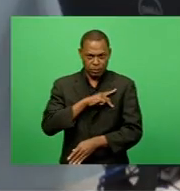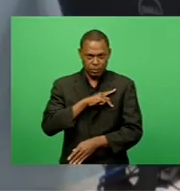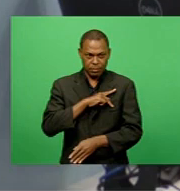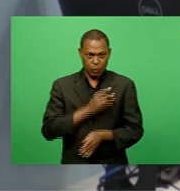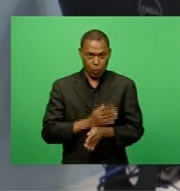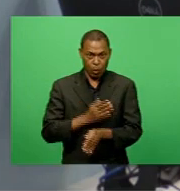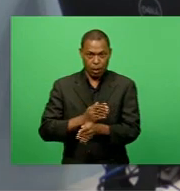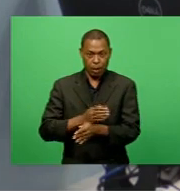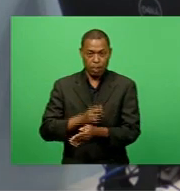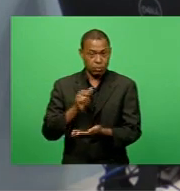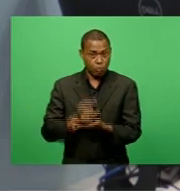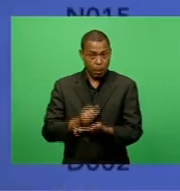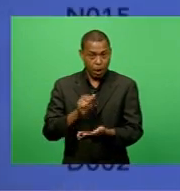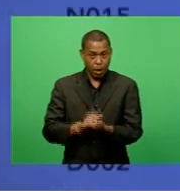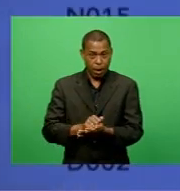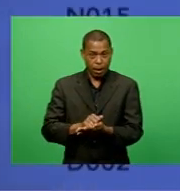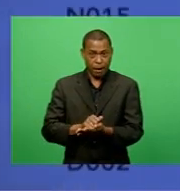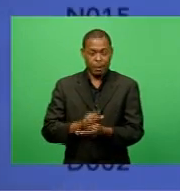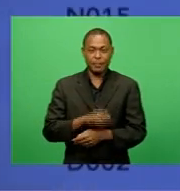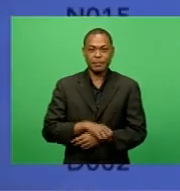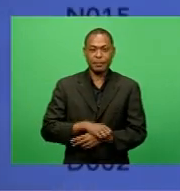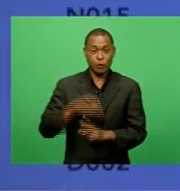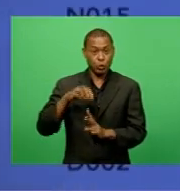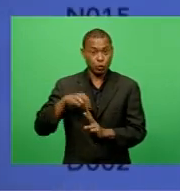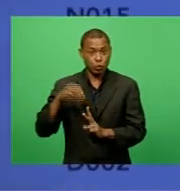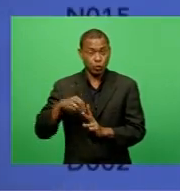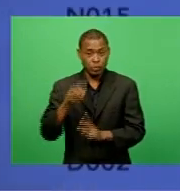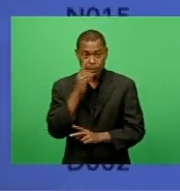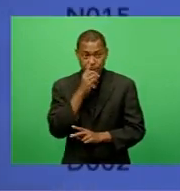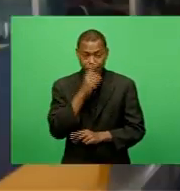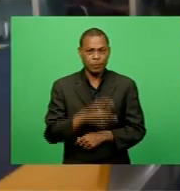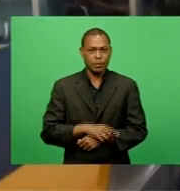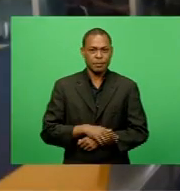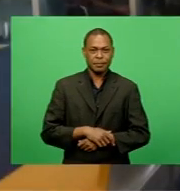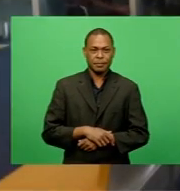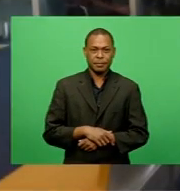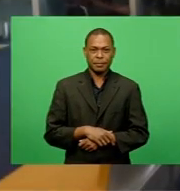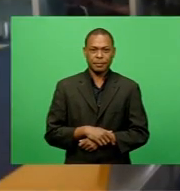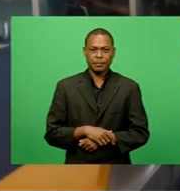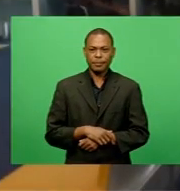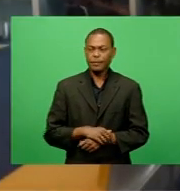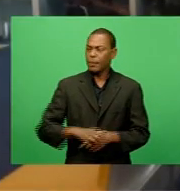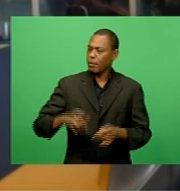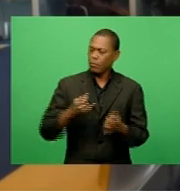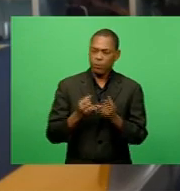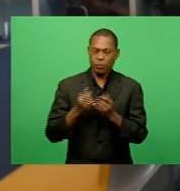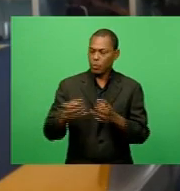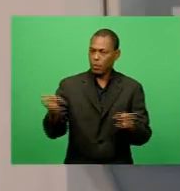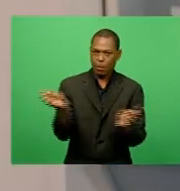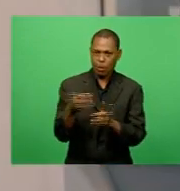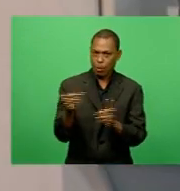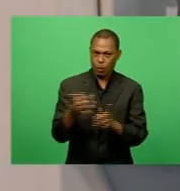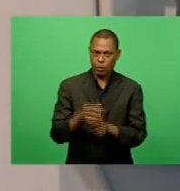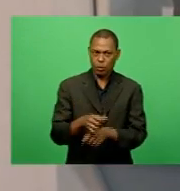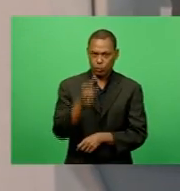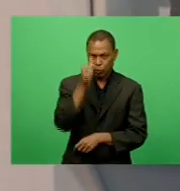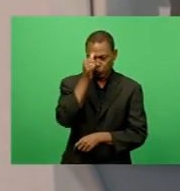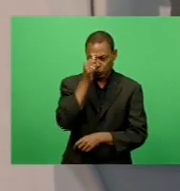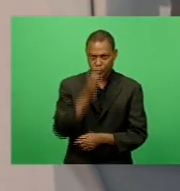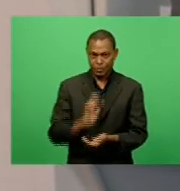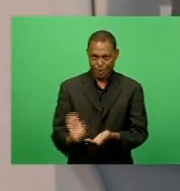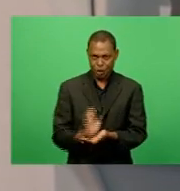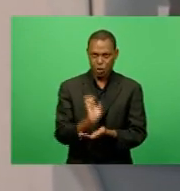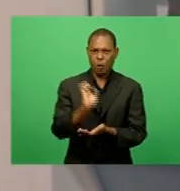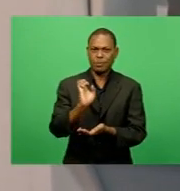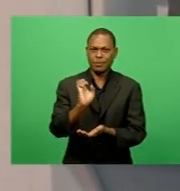selecting people on merit, all those fundamentals are critically important, so we can actually revive our economy, bring